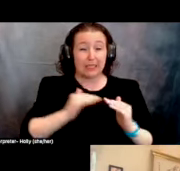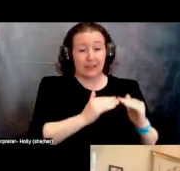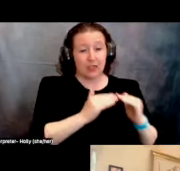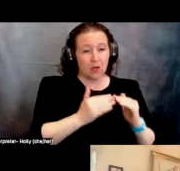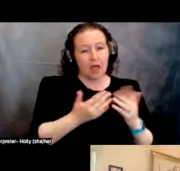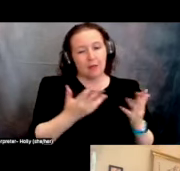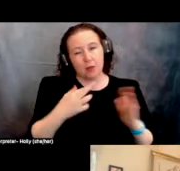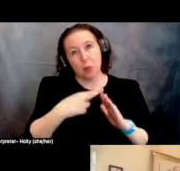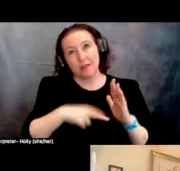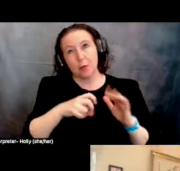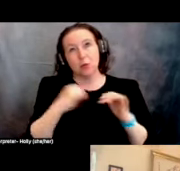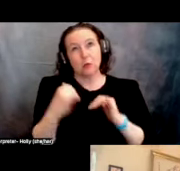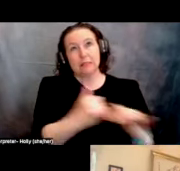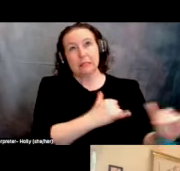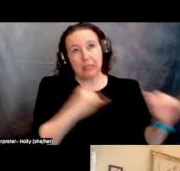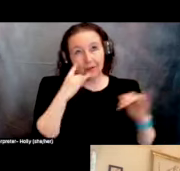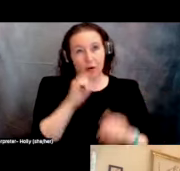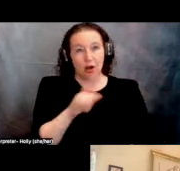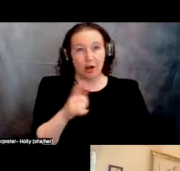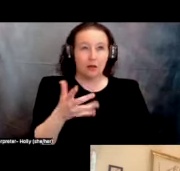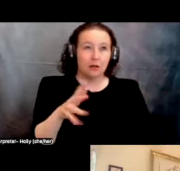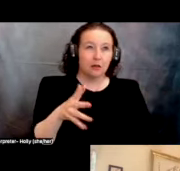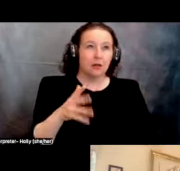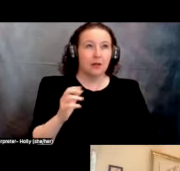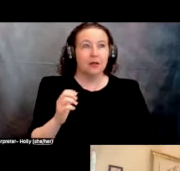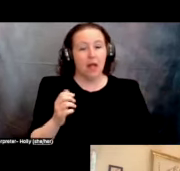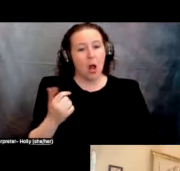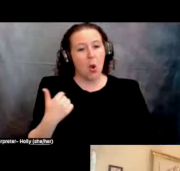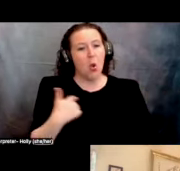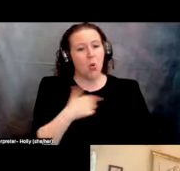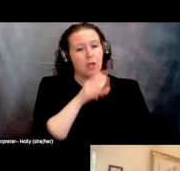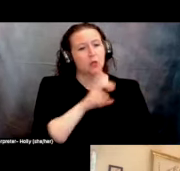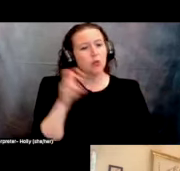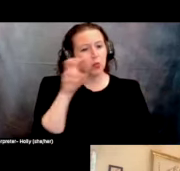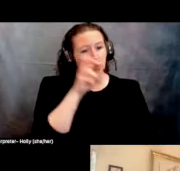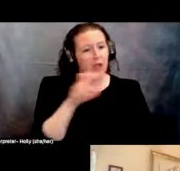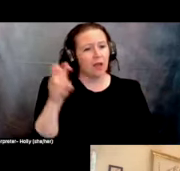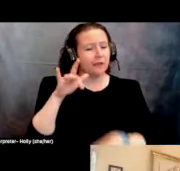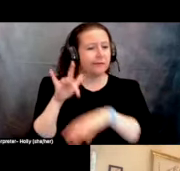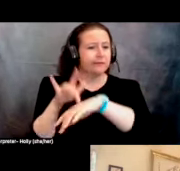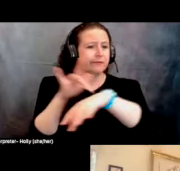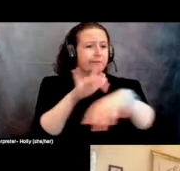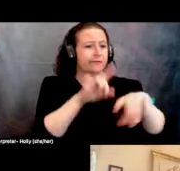supposed to be the same for everybody. And we traveled and went to different places.